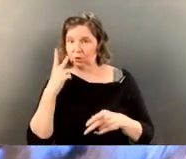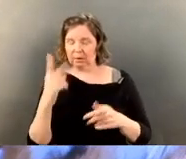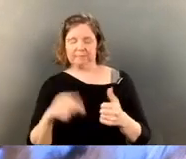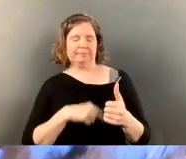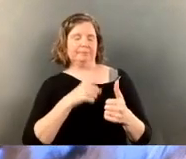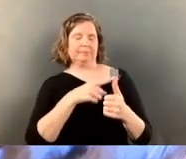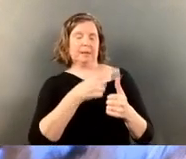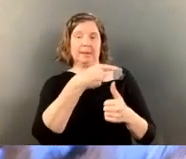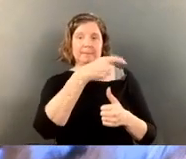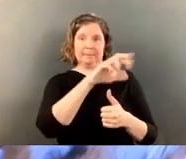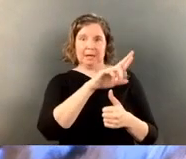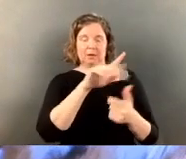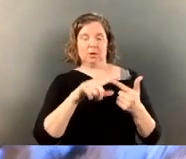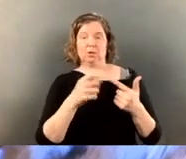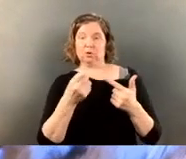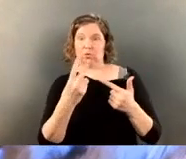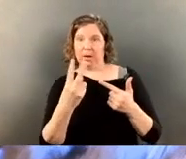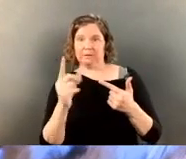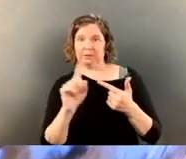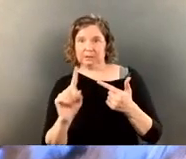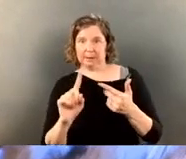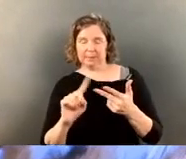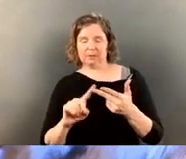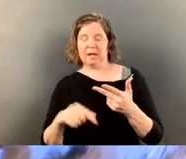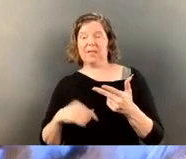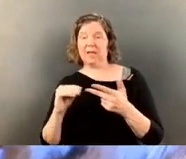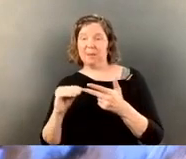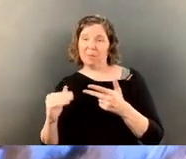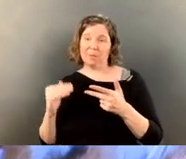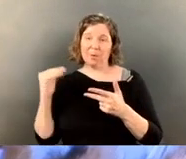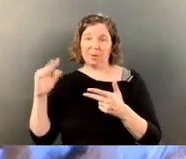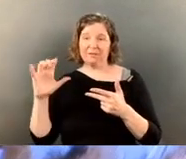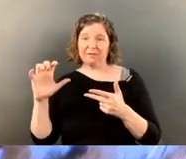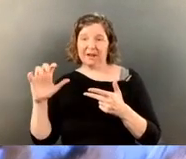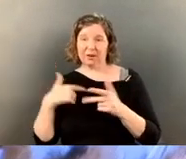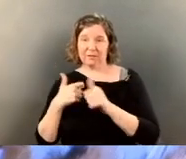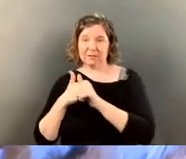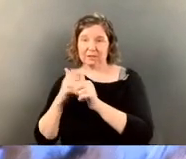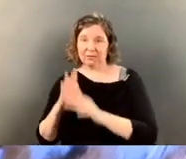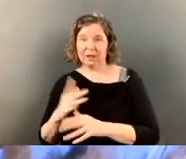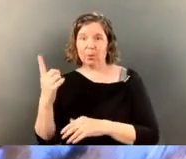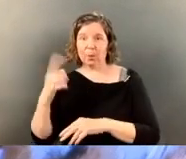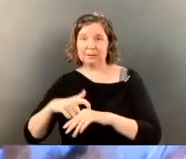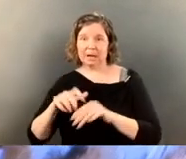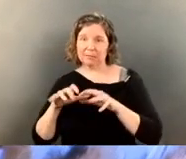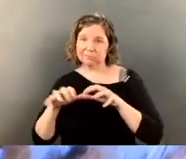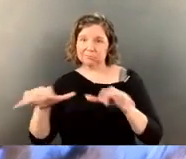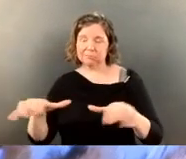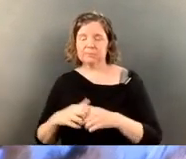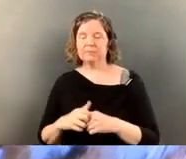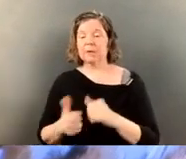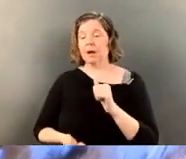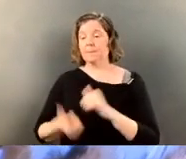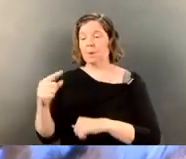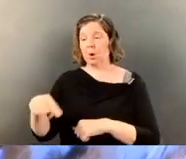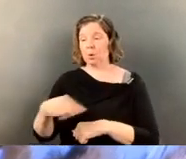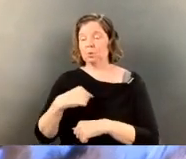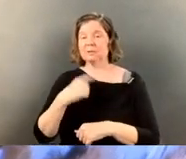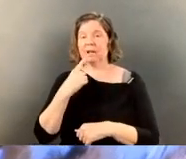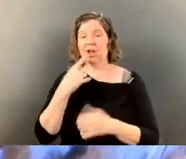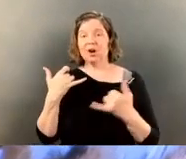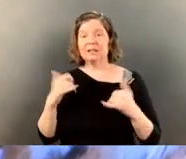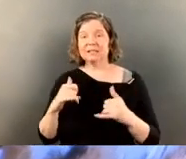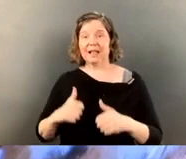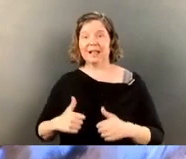"And then by the 12. And after that, he was seen by more than 500 of his followers at one time, most of whom, it says, are